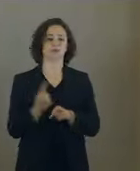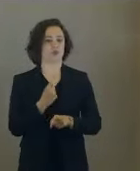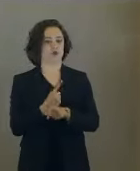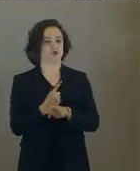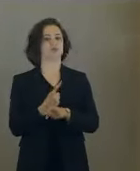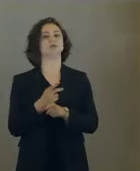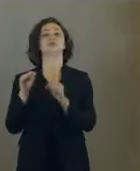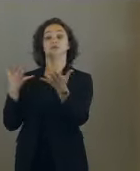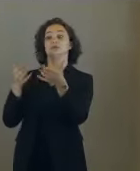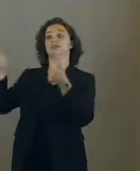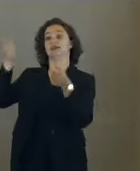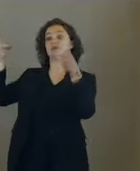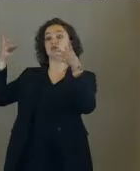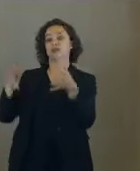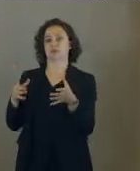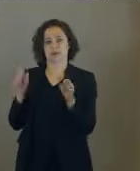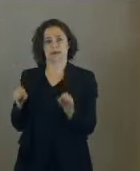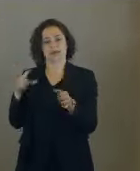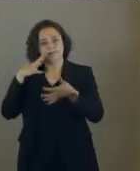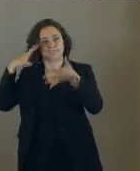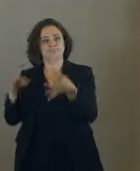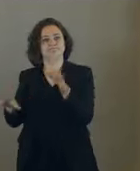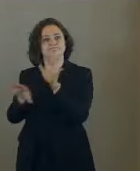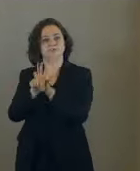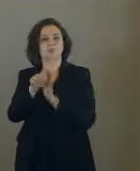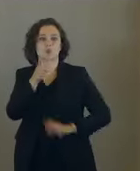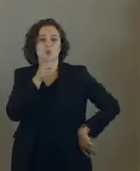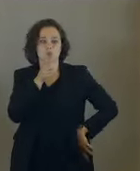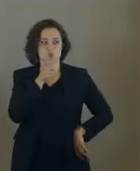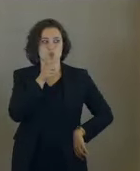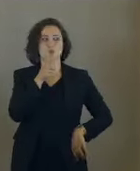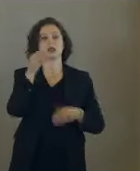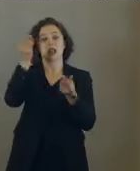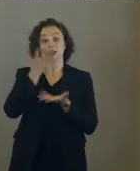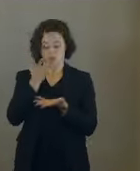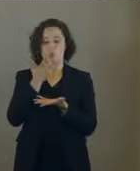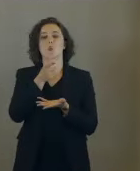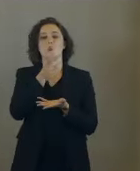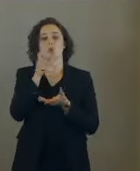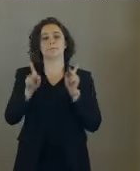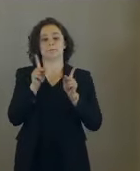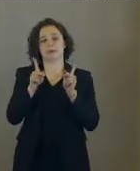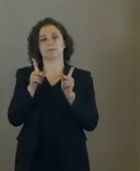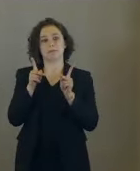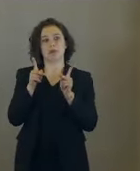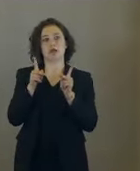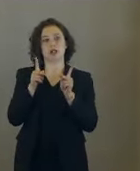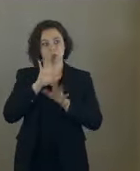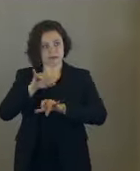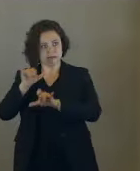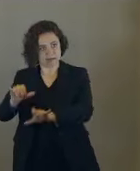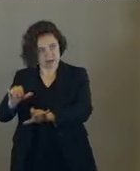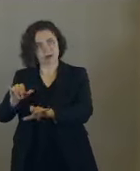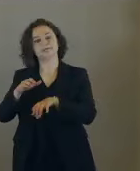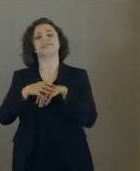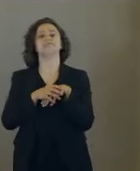the executive director the ability to determine those persons, to let us know in writing who those persons are, and to take whatever